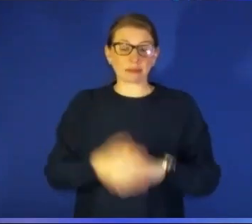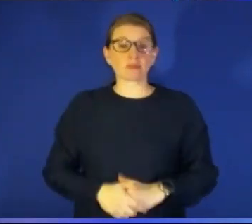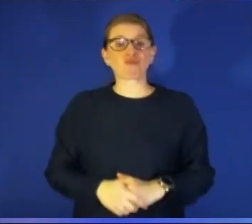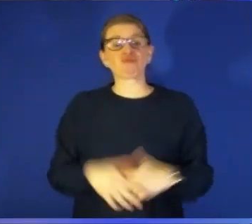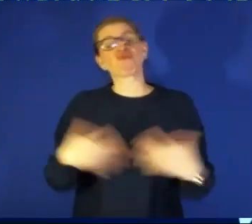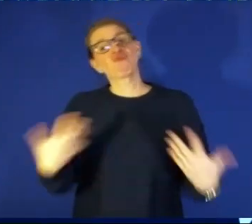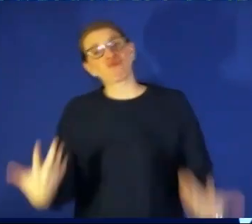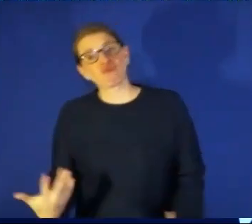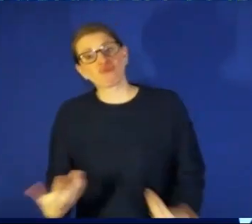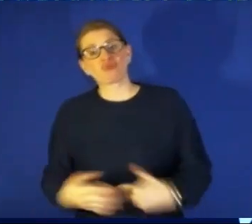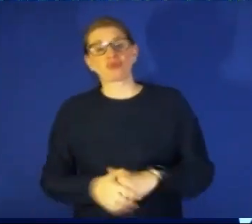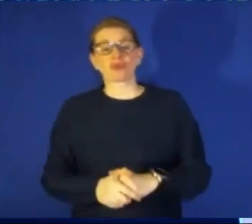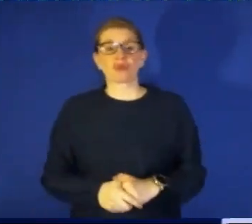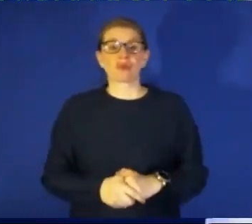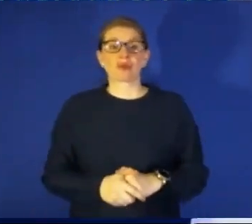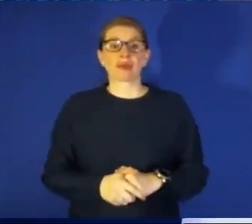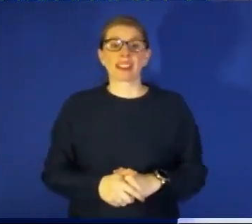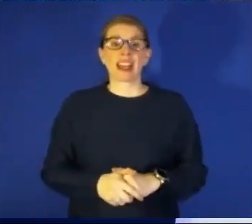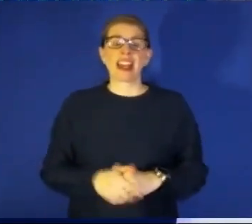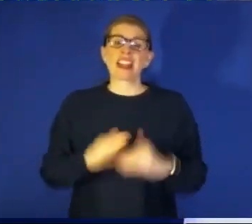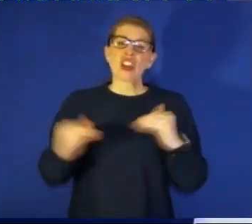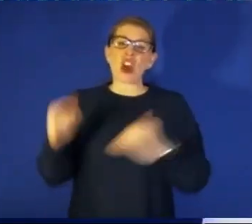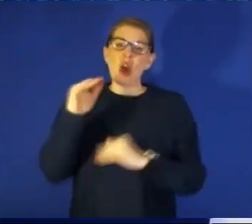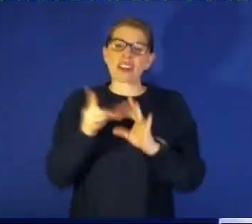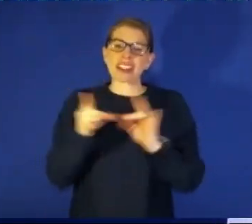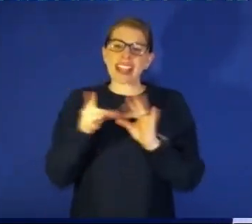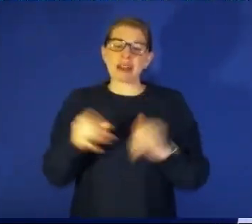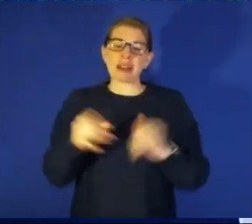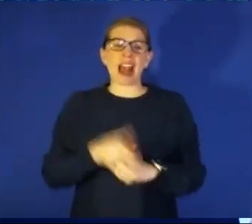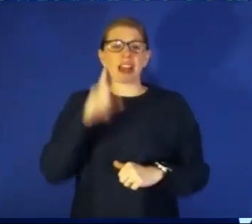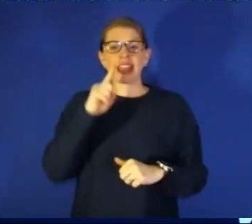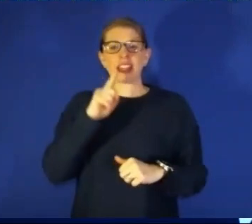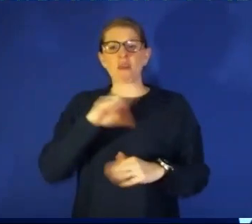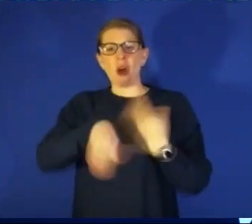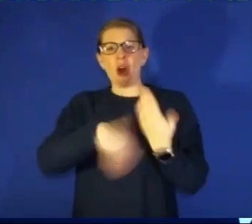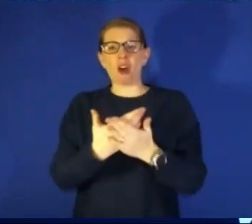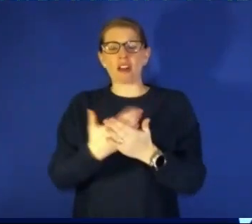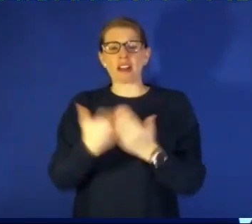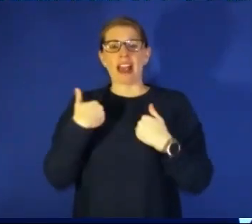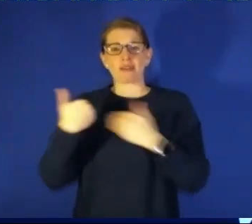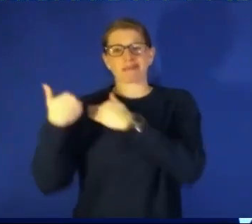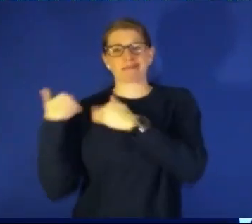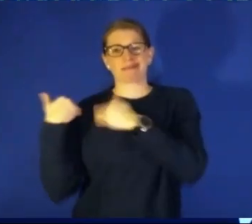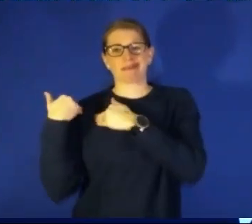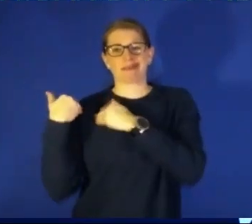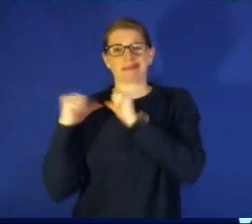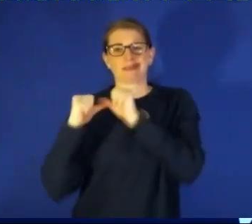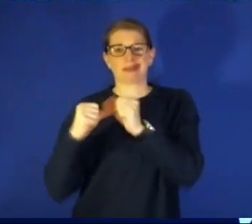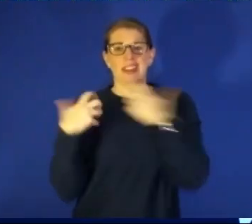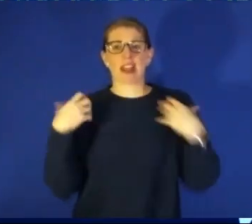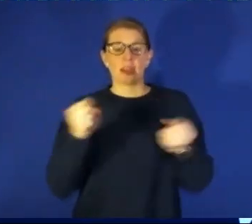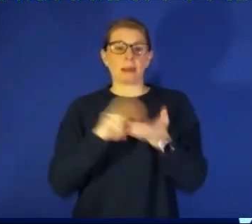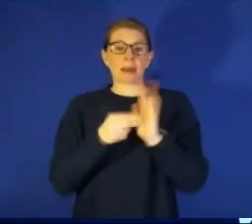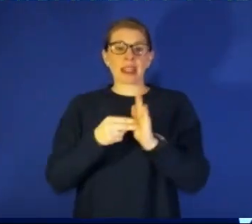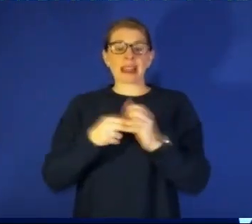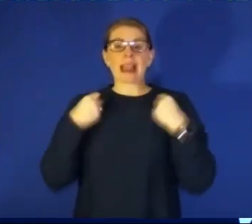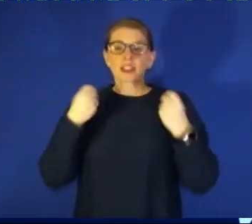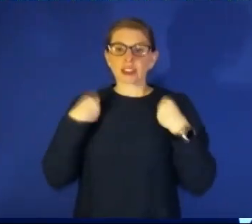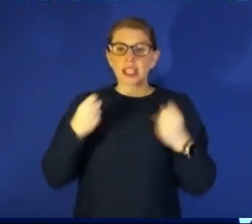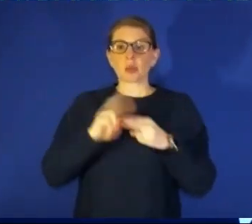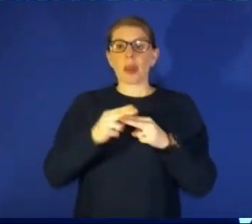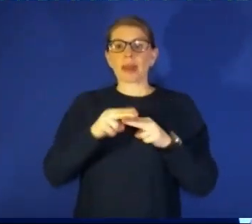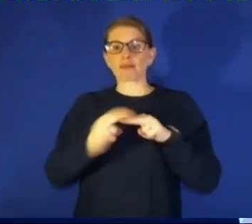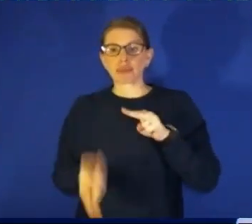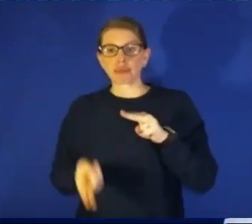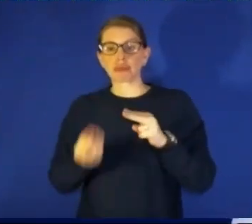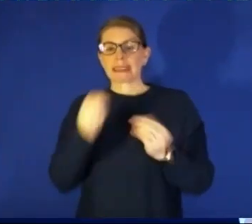little bit of an overstatement. I think we all have an obligation to stay healthy. I mean, that means keeping our weight down, exercising, eating well,